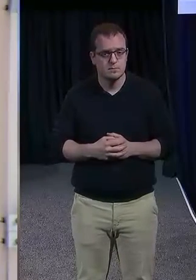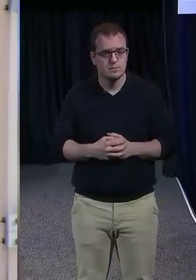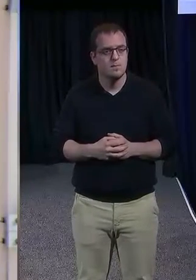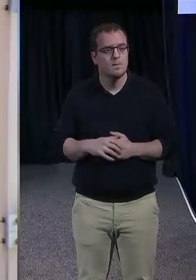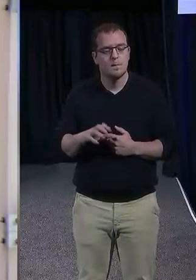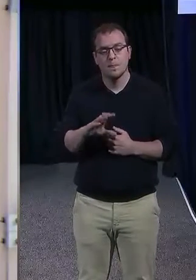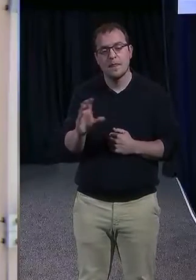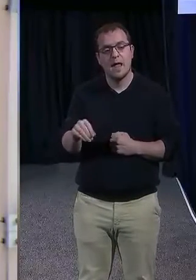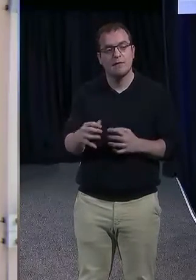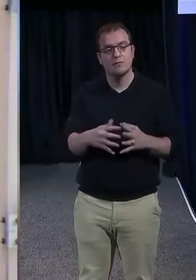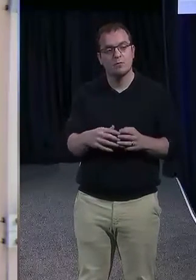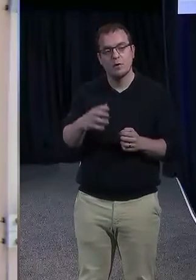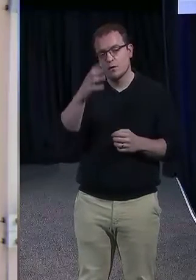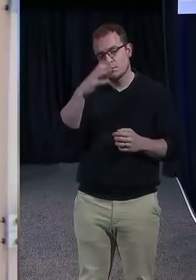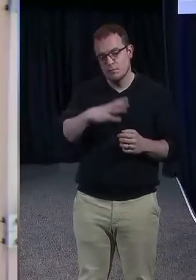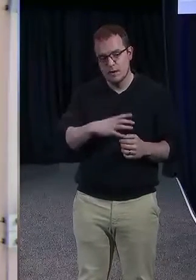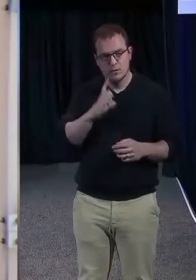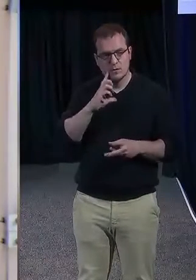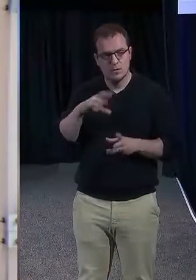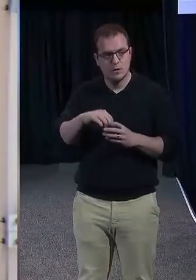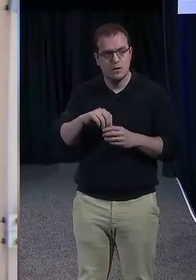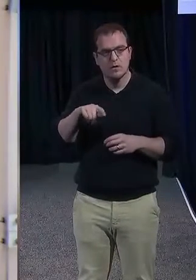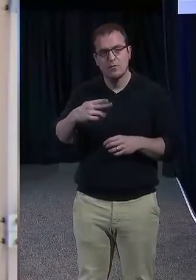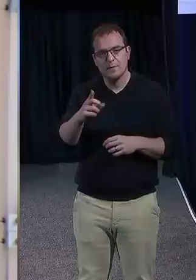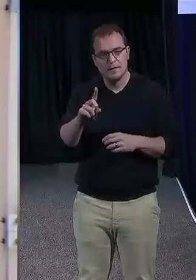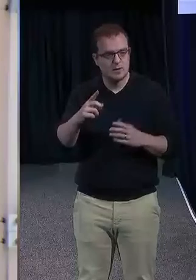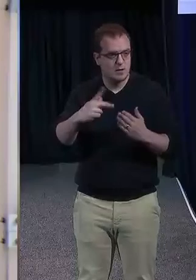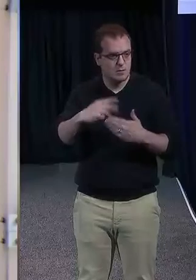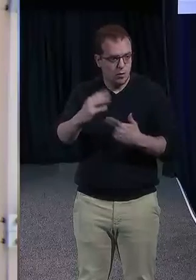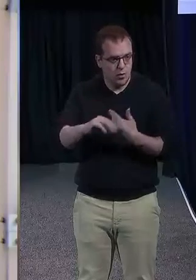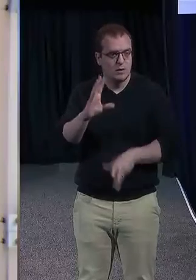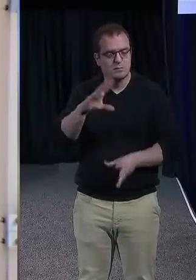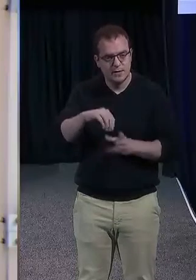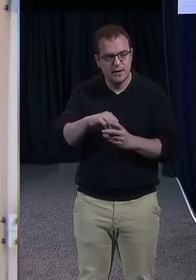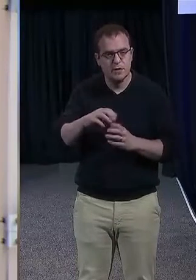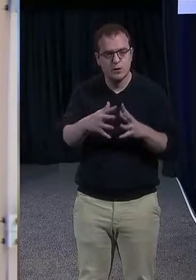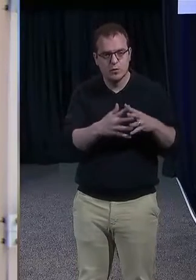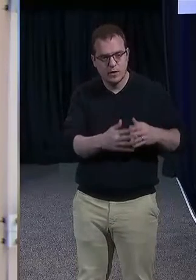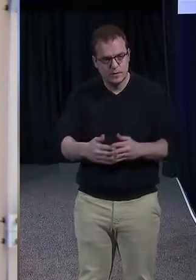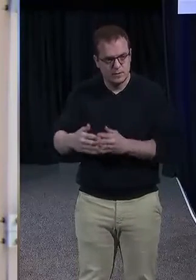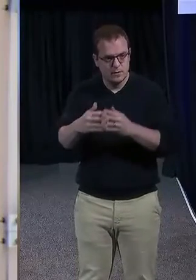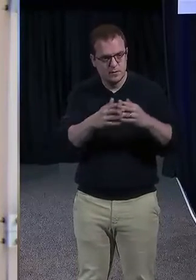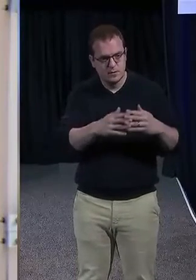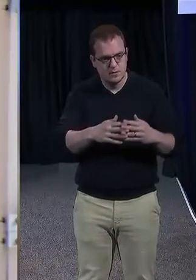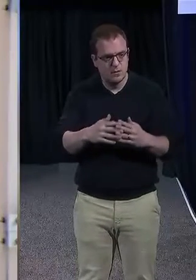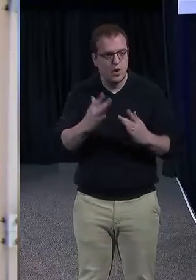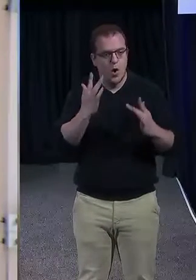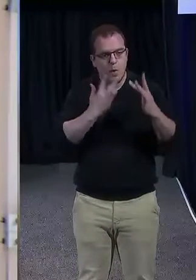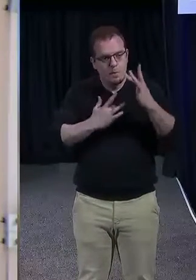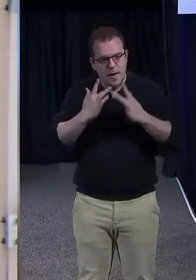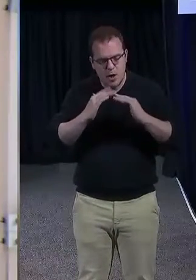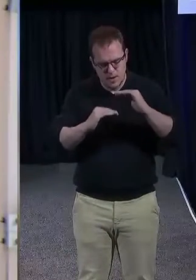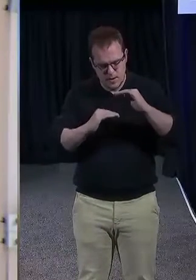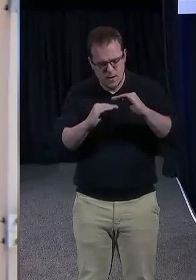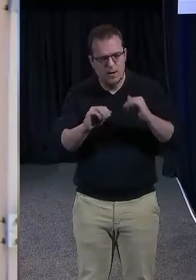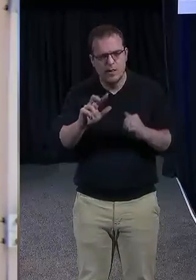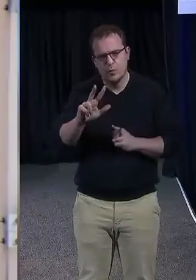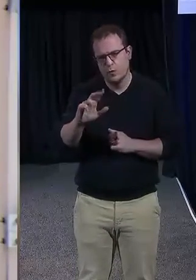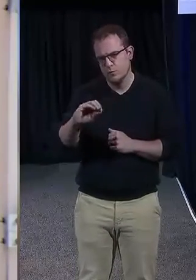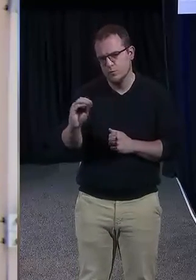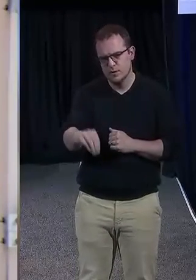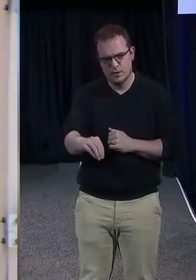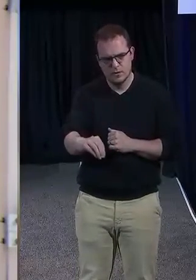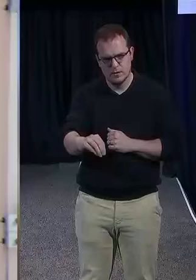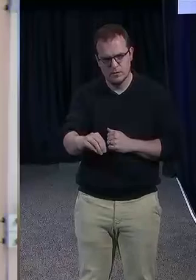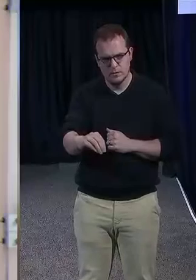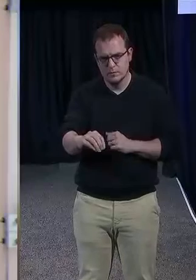African American males today in doctoral programs in the United States are barely 3%. The same